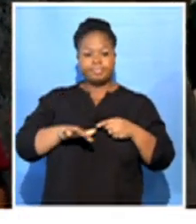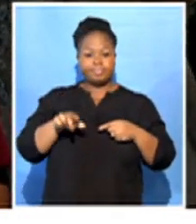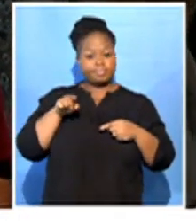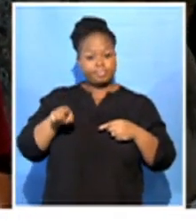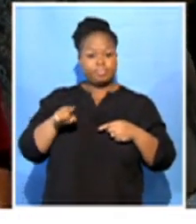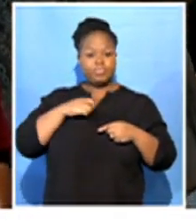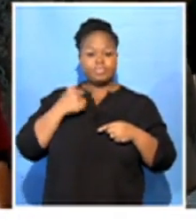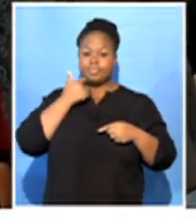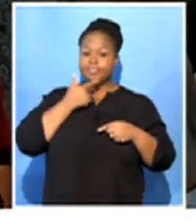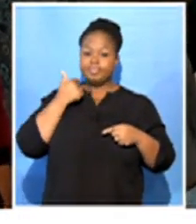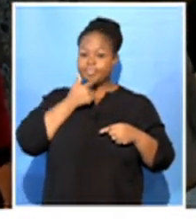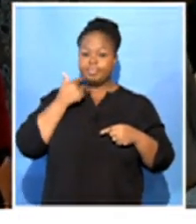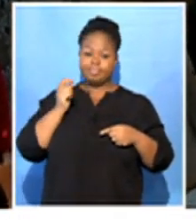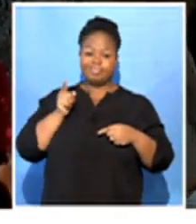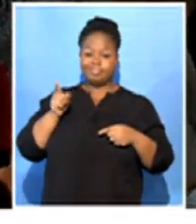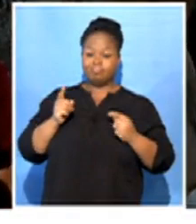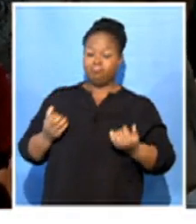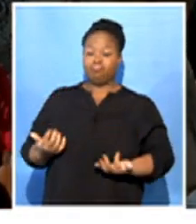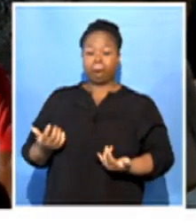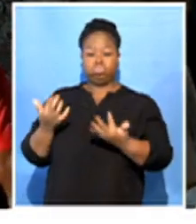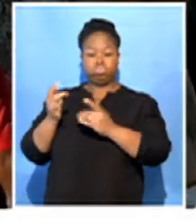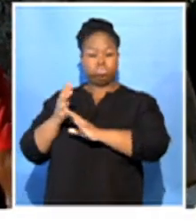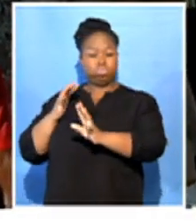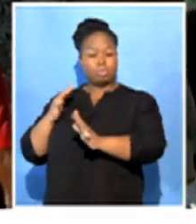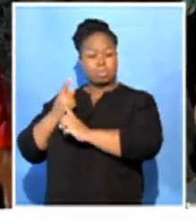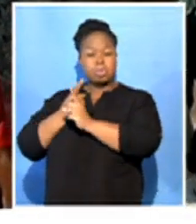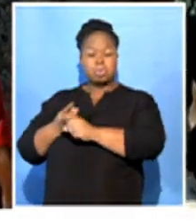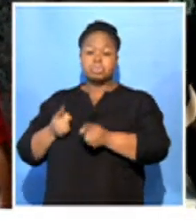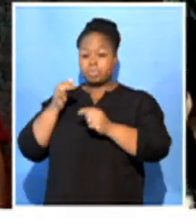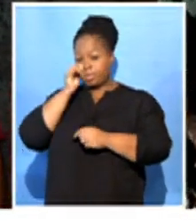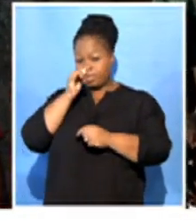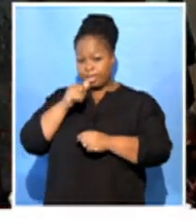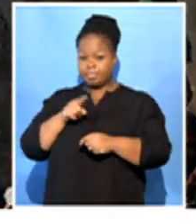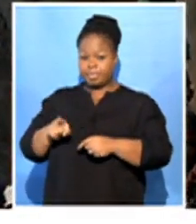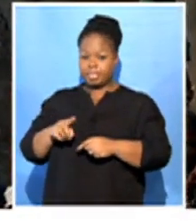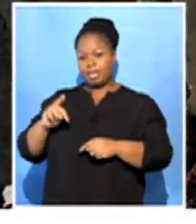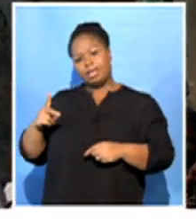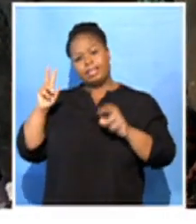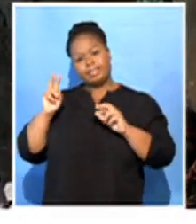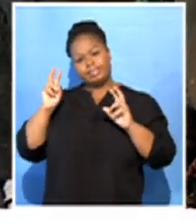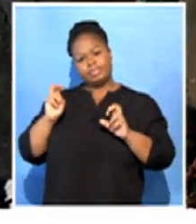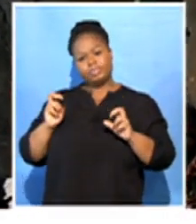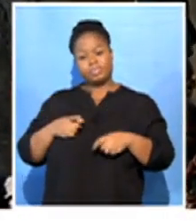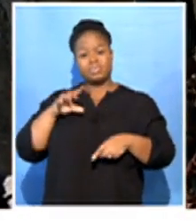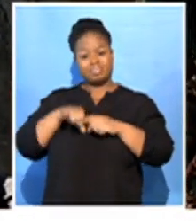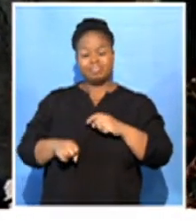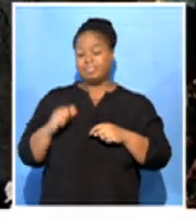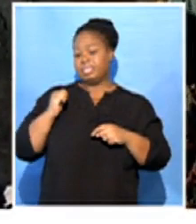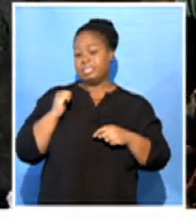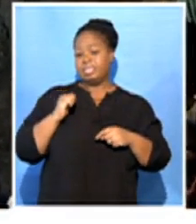live near bushes and now they fall victims of crime. But another issue, Desiree, that we picked up